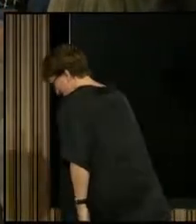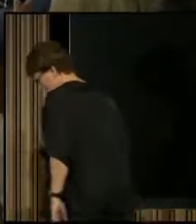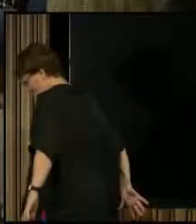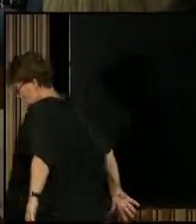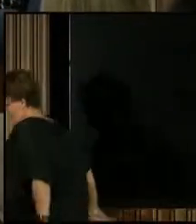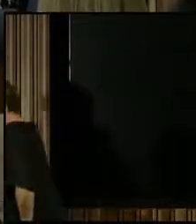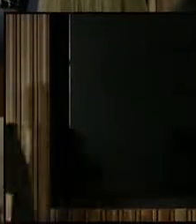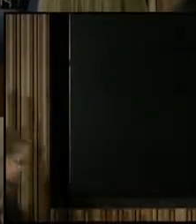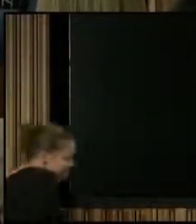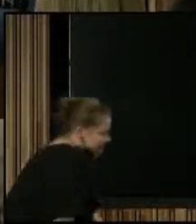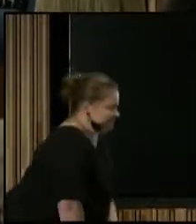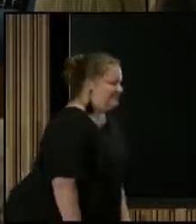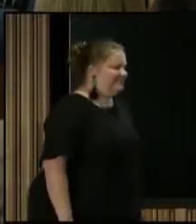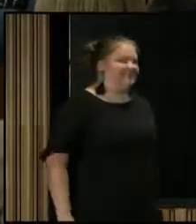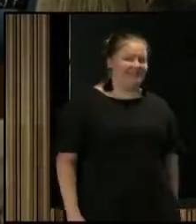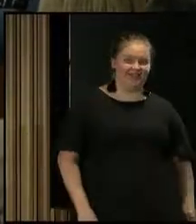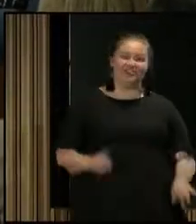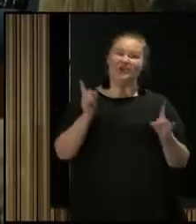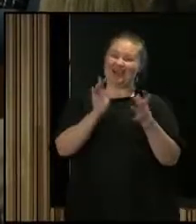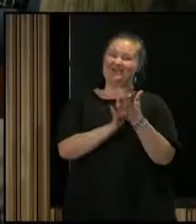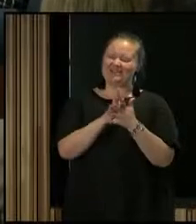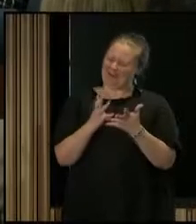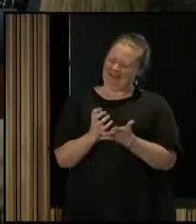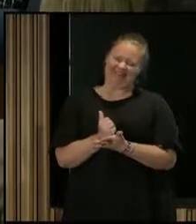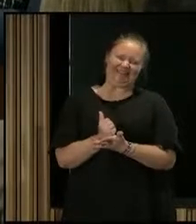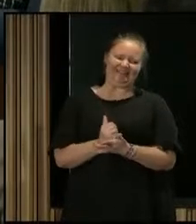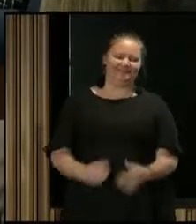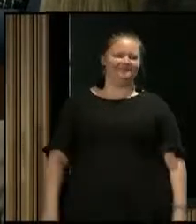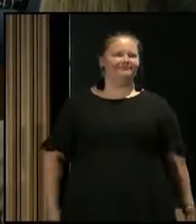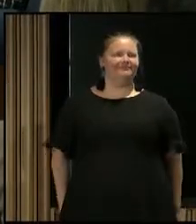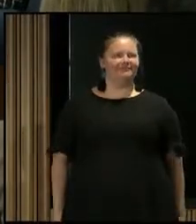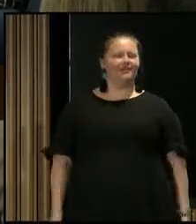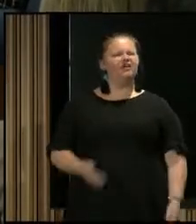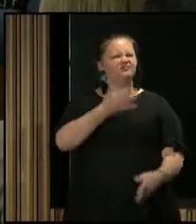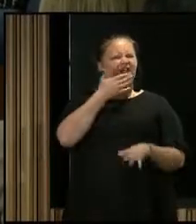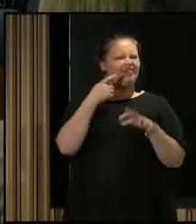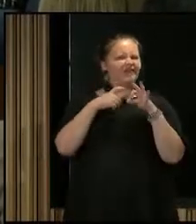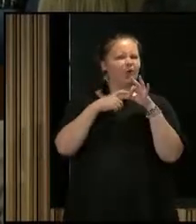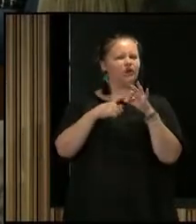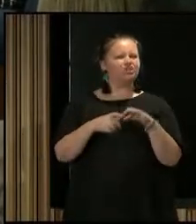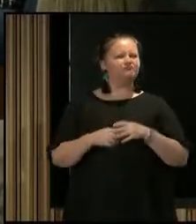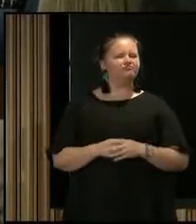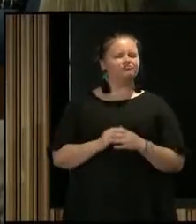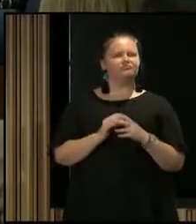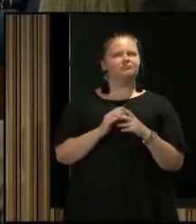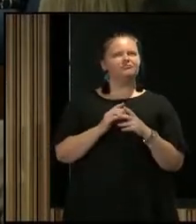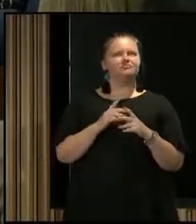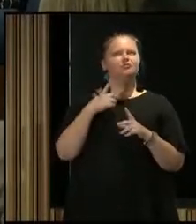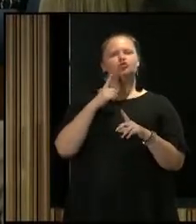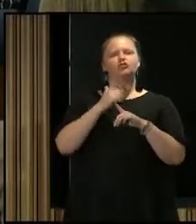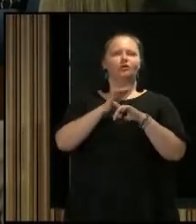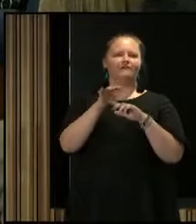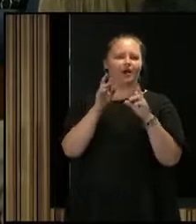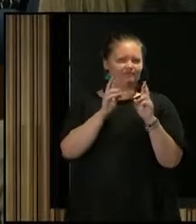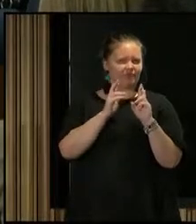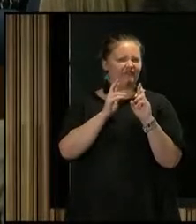Now I have to do it. Yeah. You have to do it now. There's a lovely question here about, we talked about hopeful and optimistic leadership,